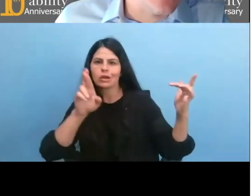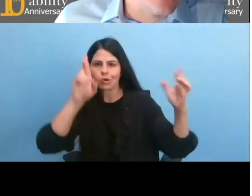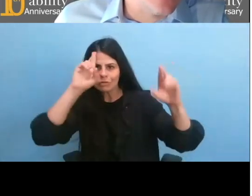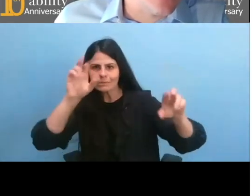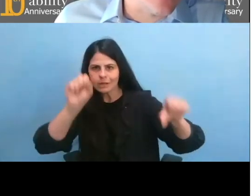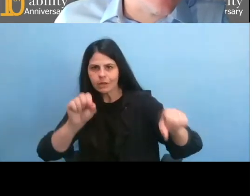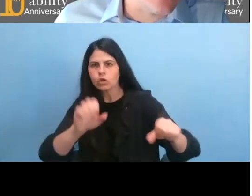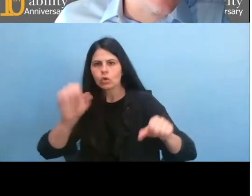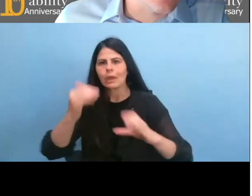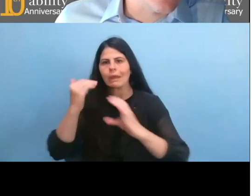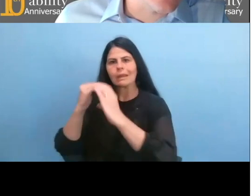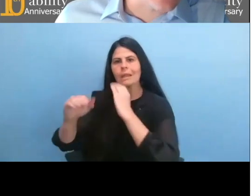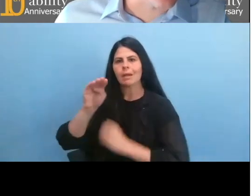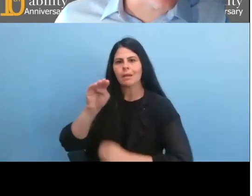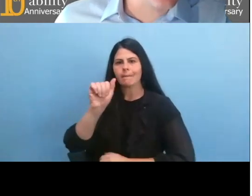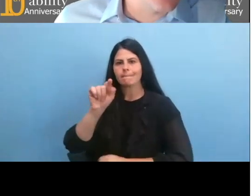Matan